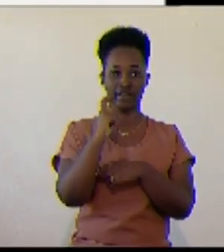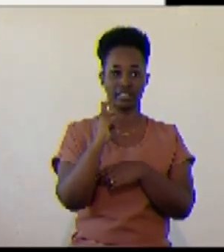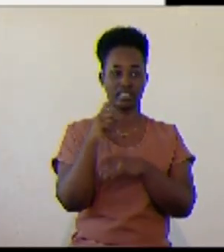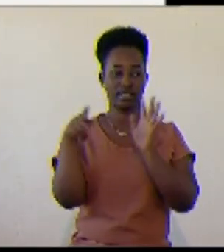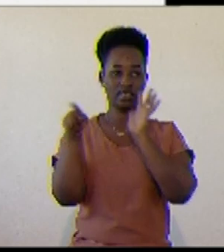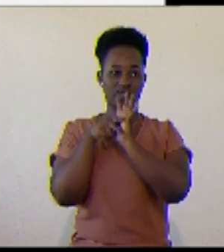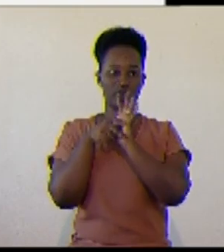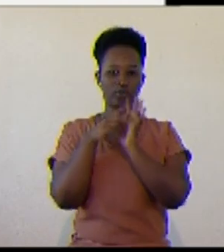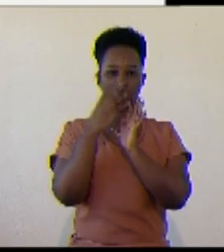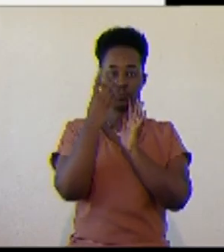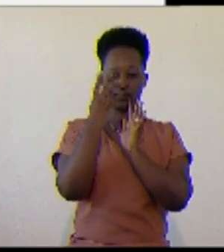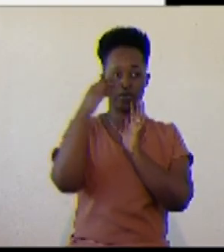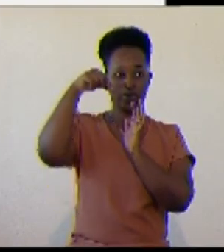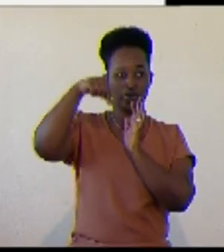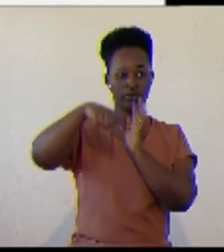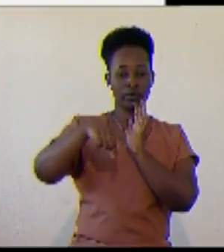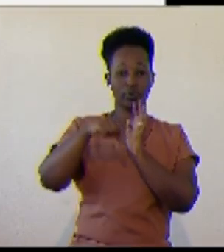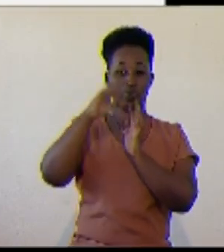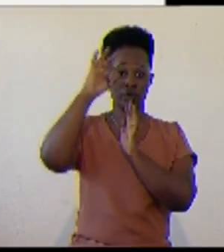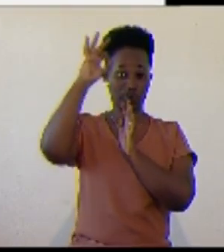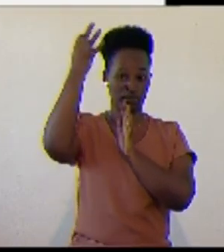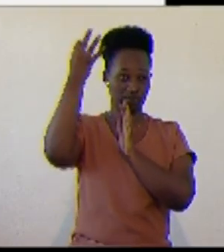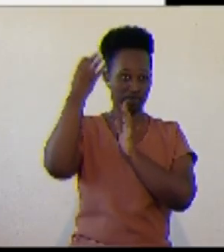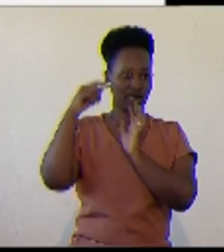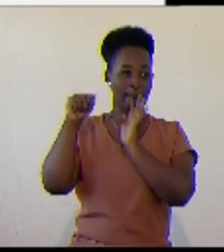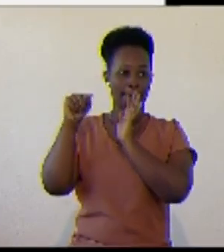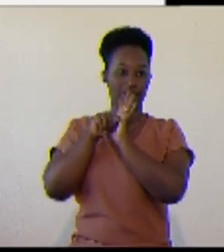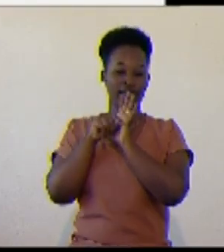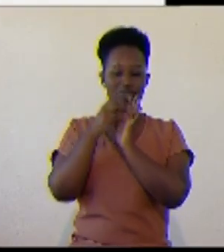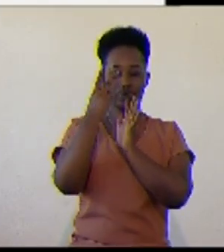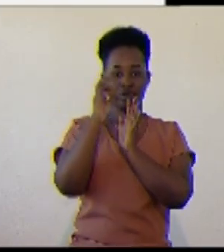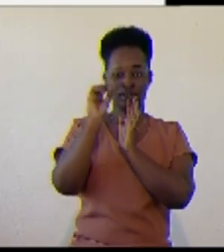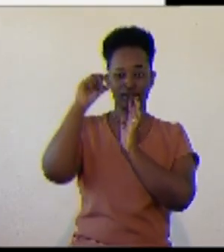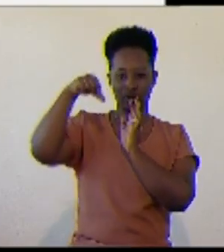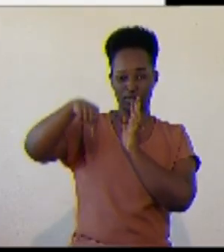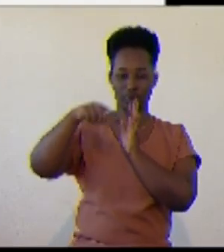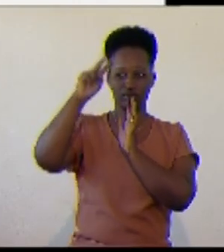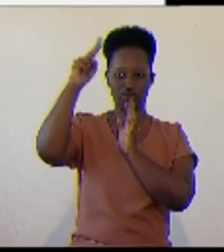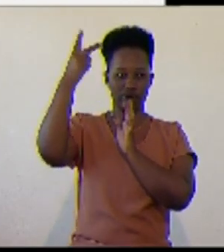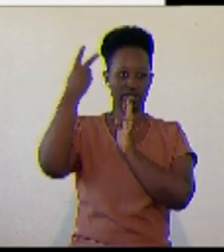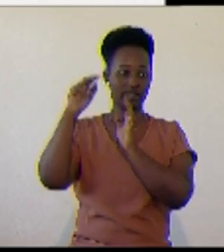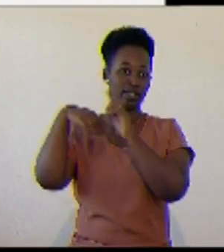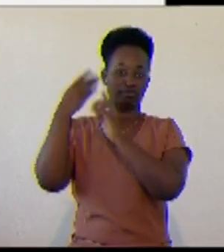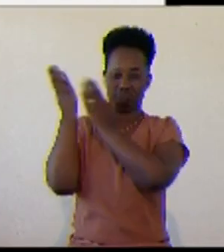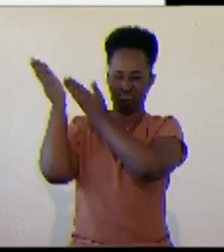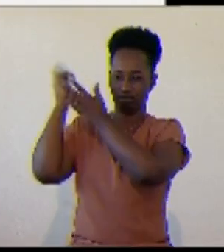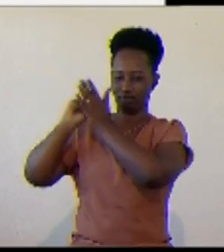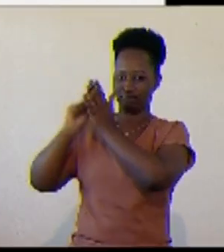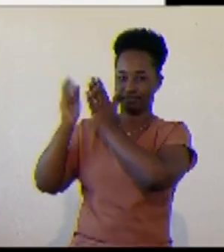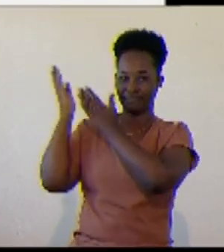cubed minus 20q squared, then plus